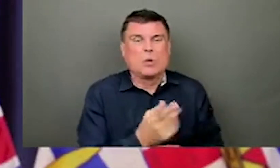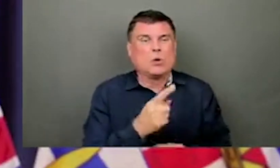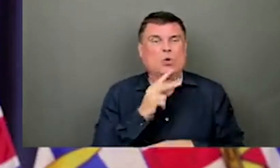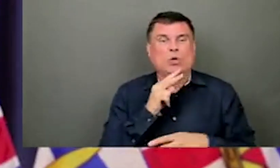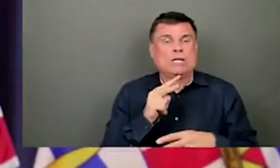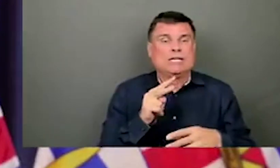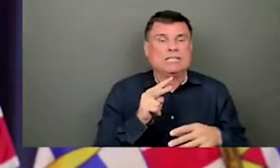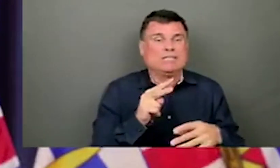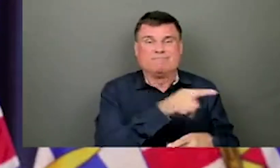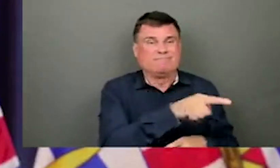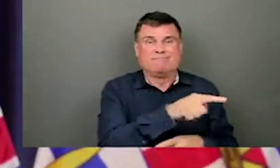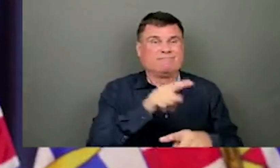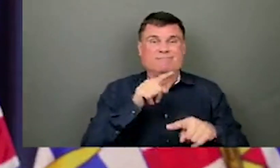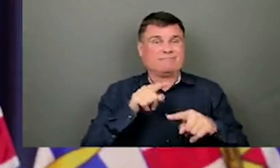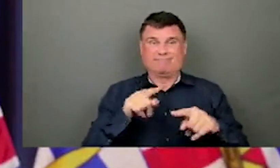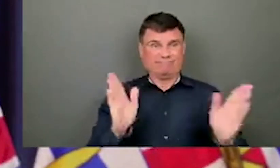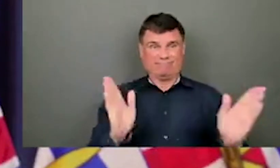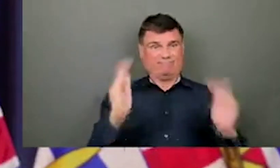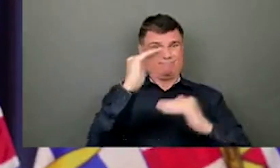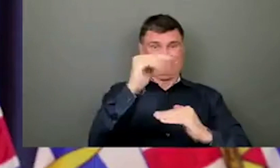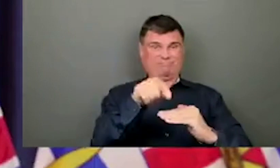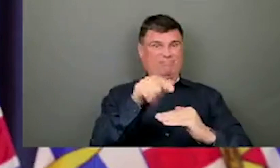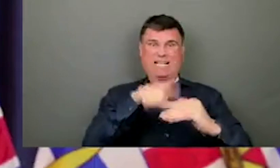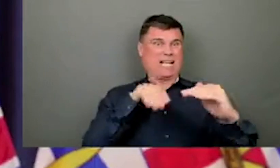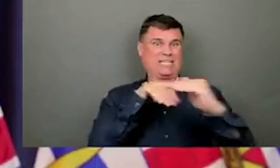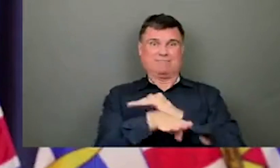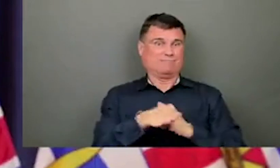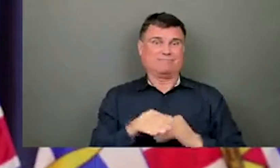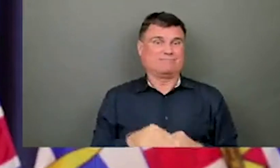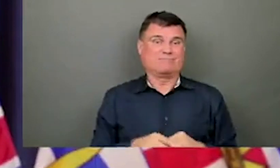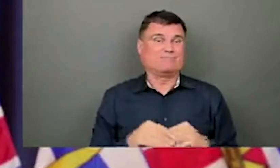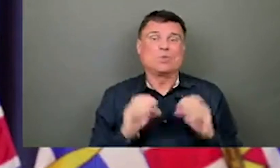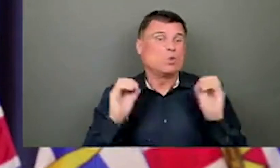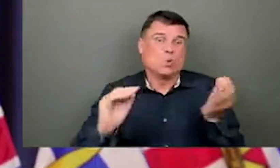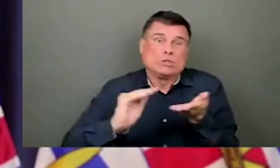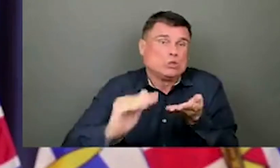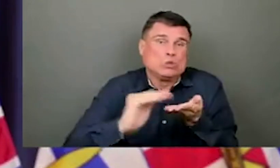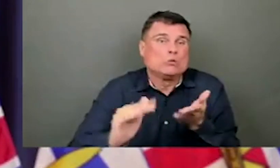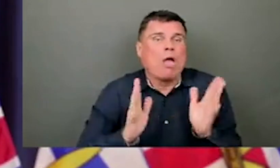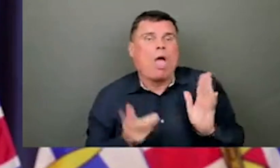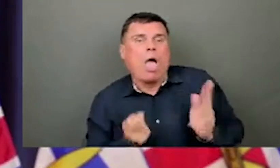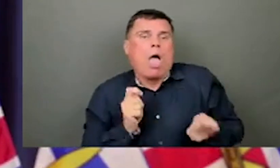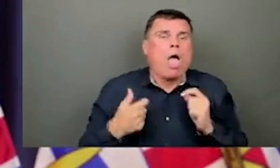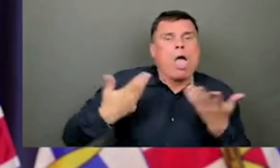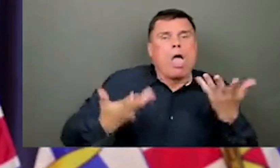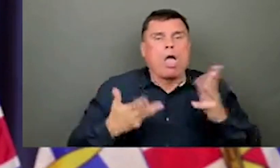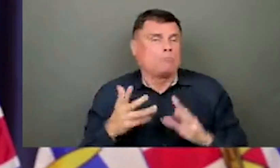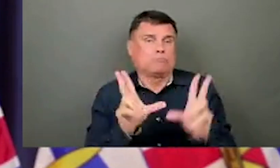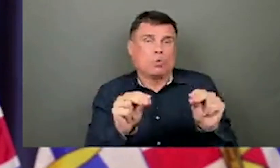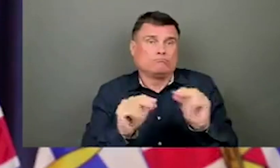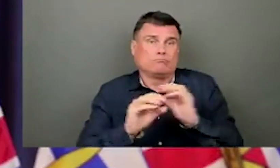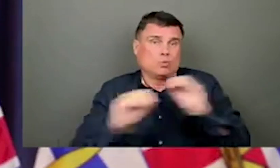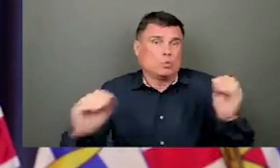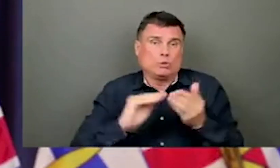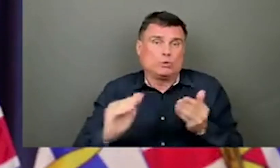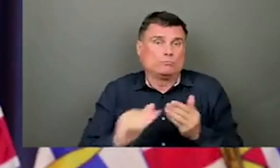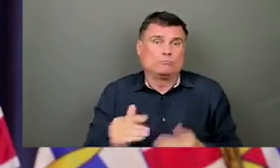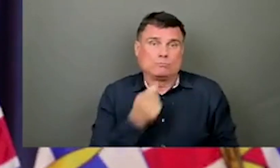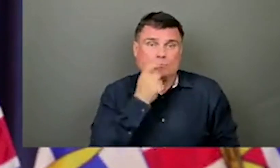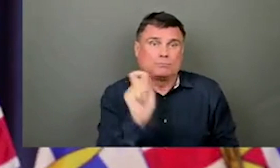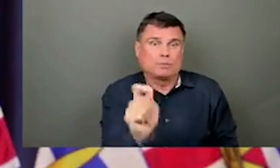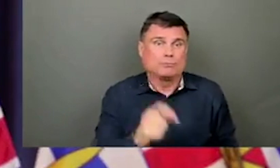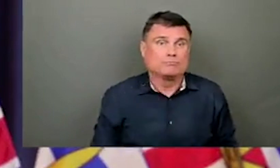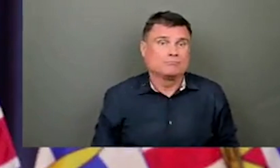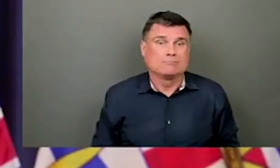no exemptions for other reasons as well. It is really important that what we're trying to do is be able to